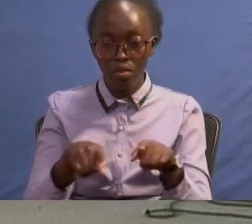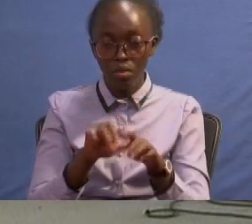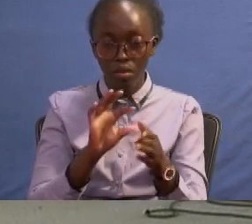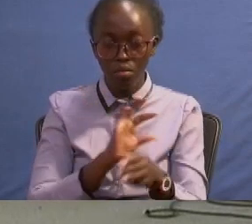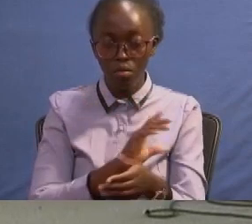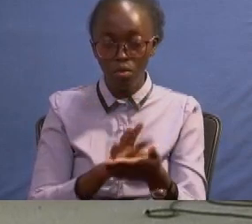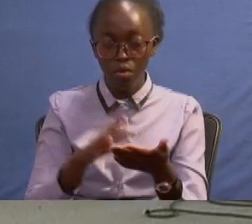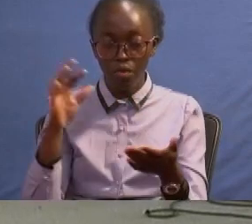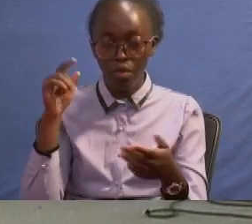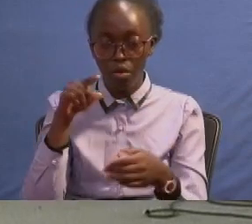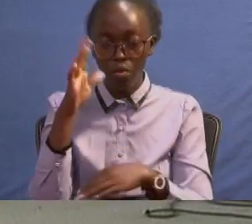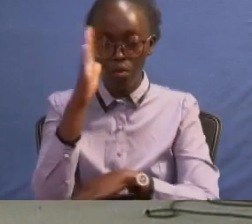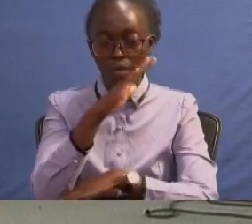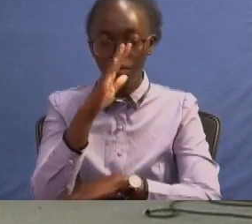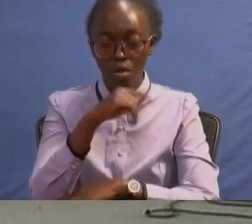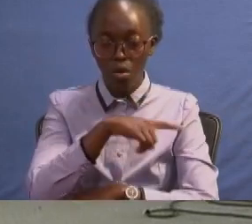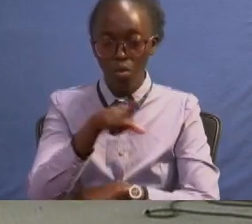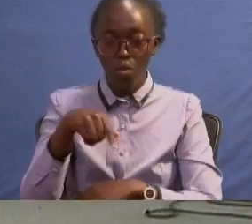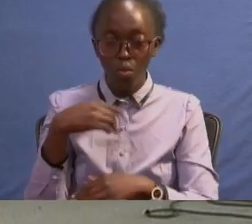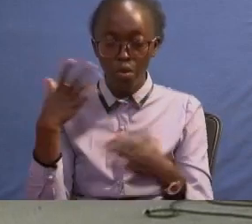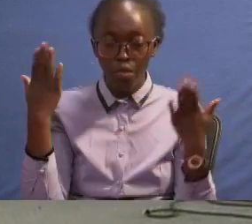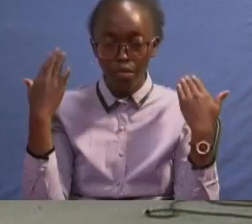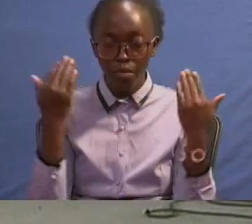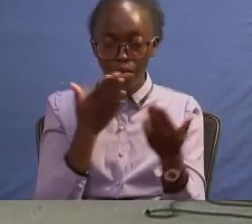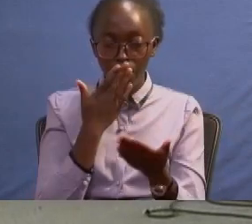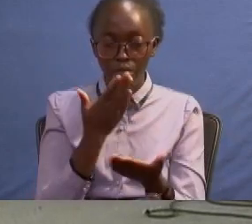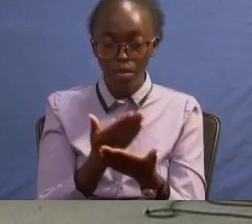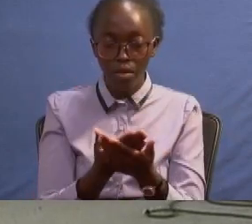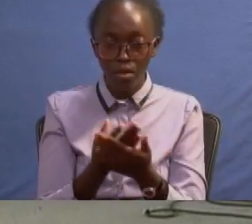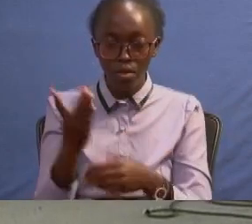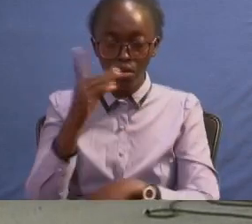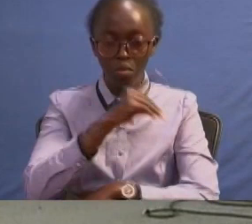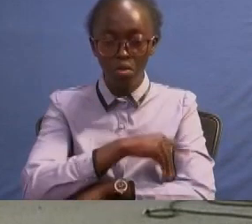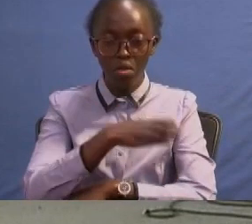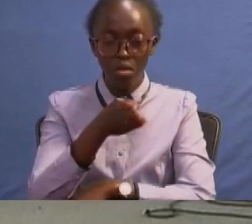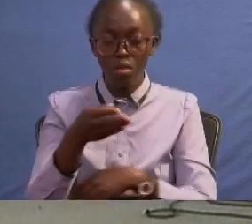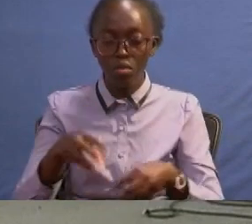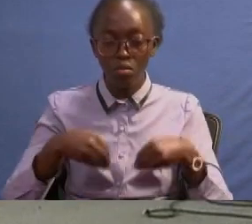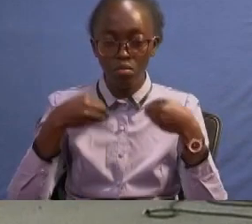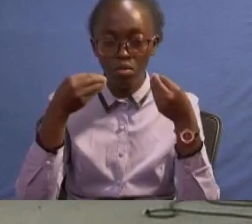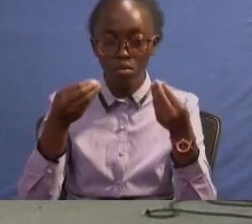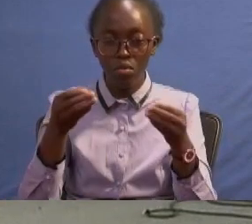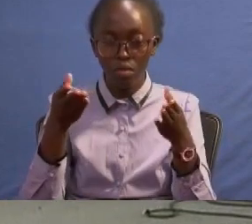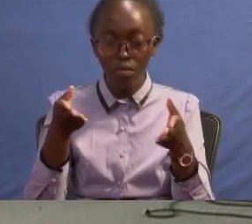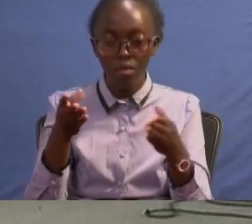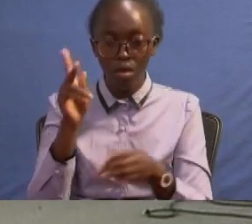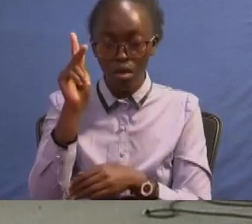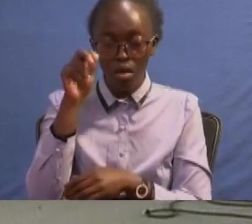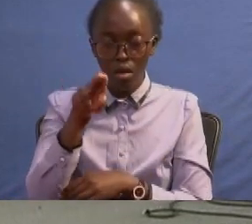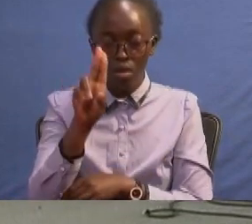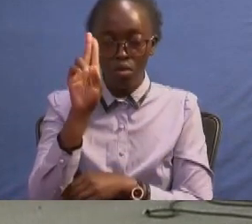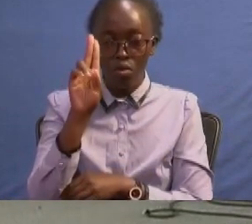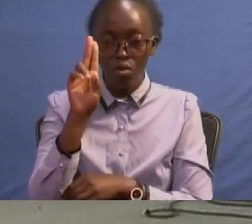afternoon. We are forever grateful for this day that you gave to us in this great university, for